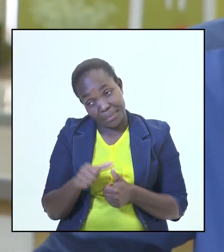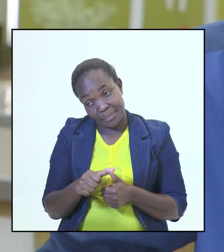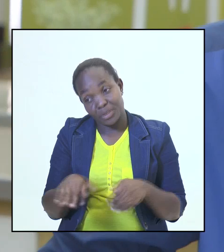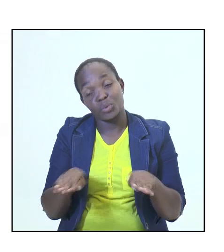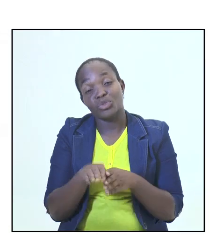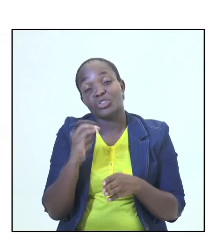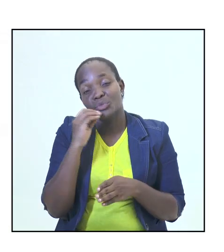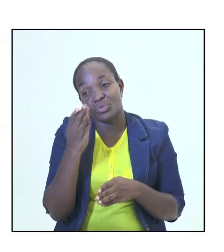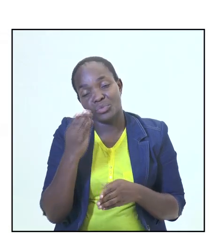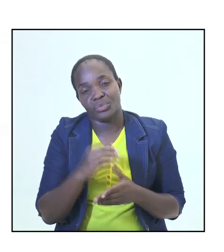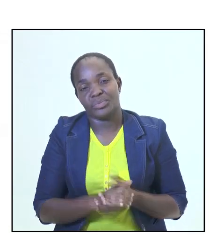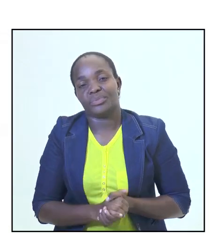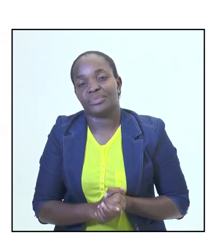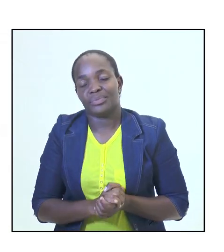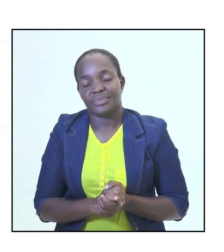Like in here.